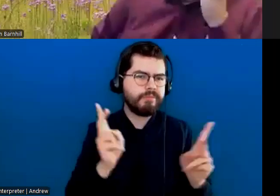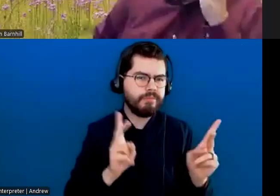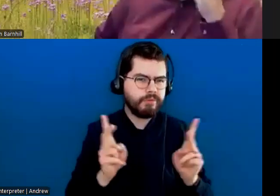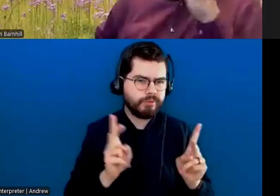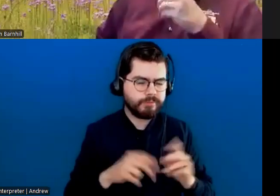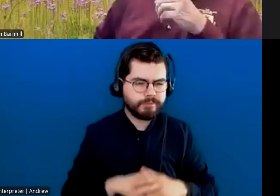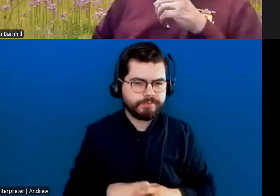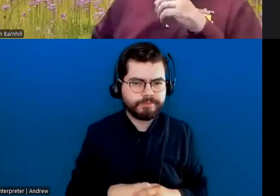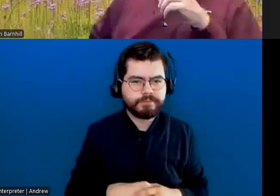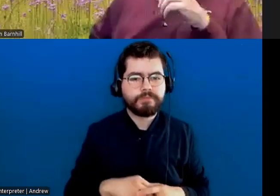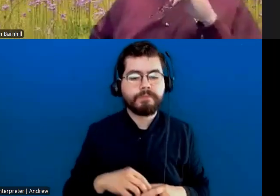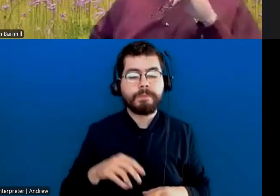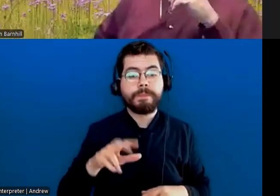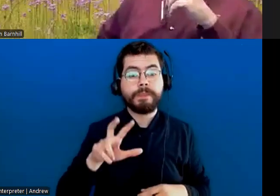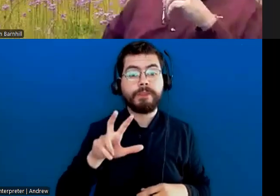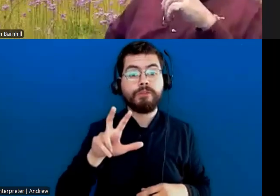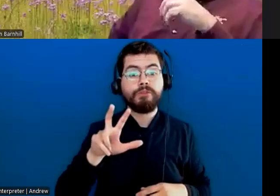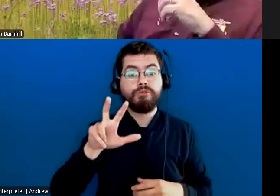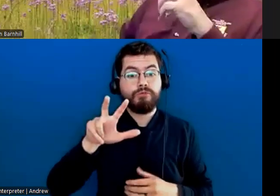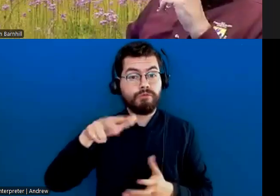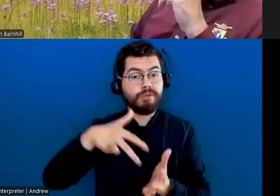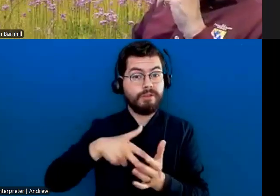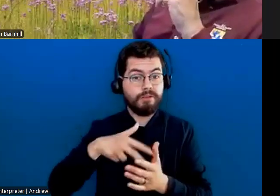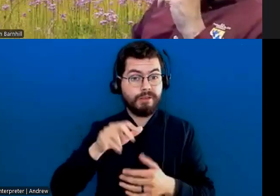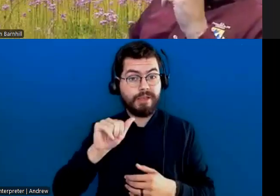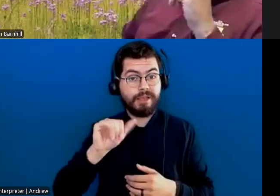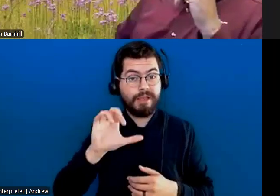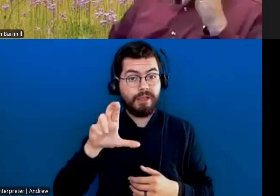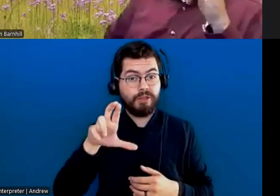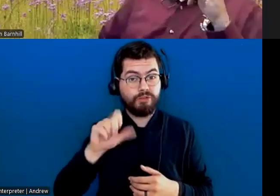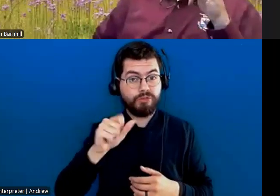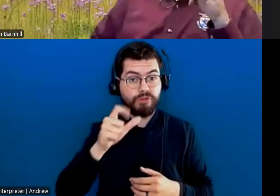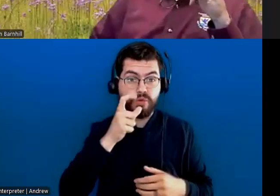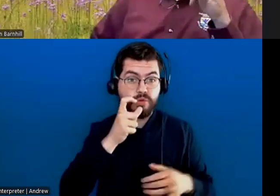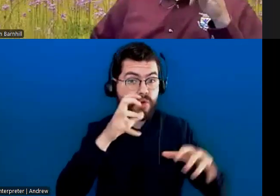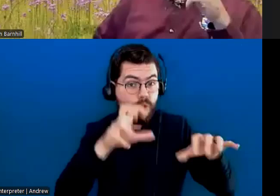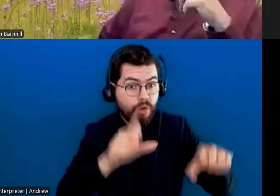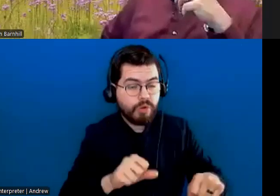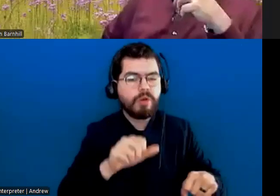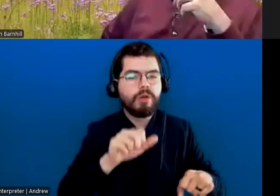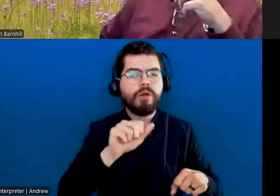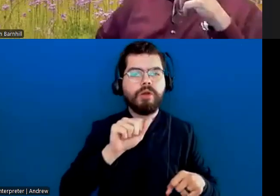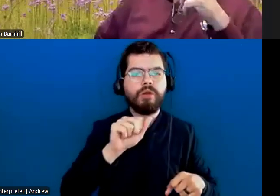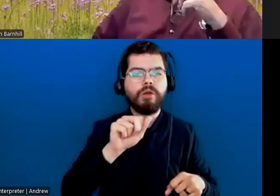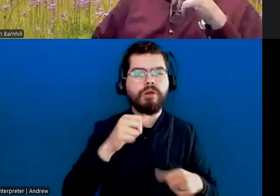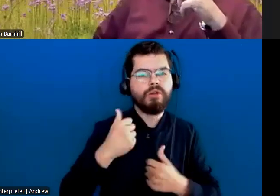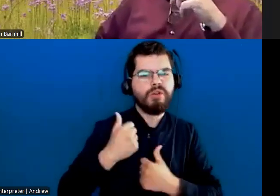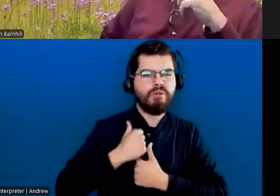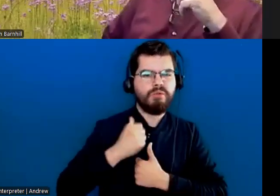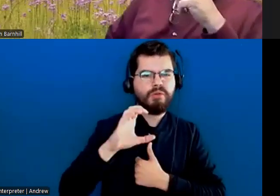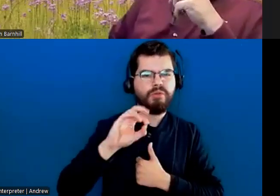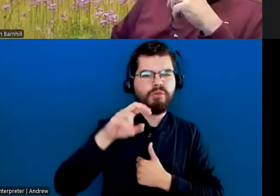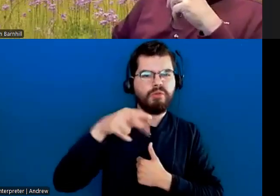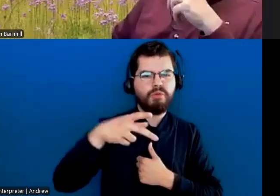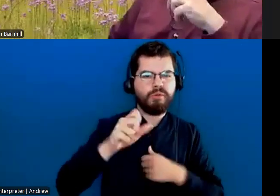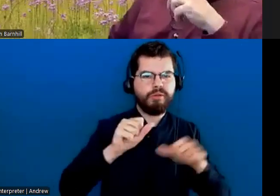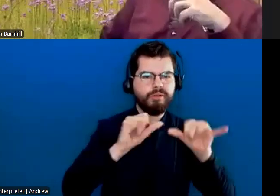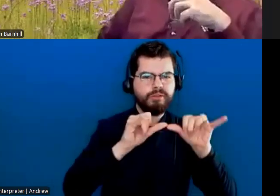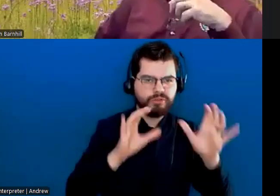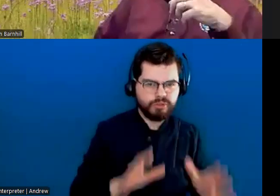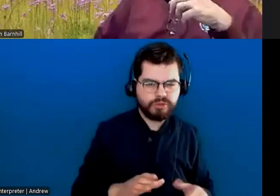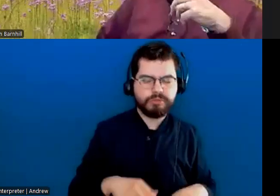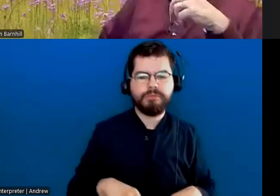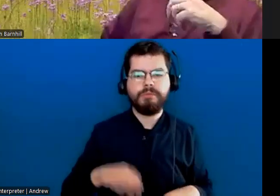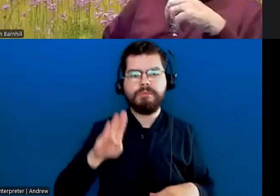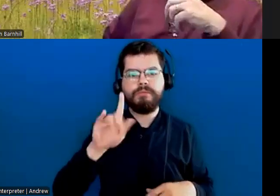in a mixed ownership of Army Corps of Engineers, BLM, City of Eugene, Lane County, and